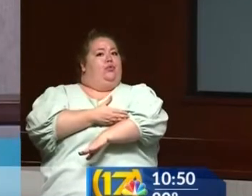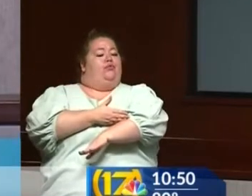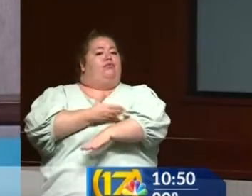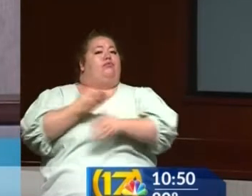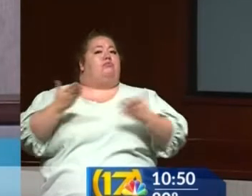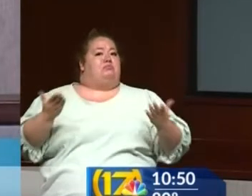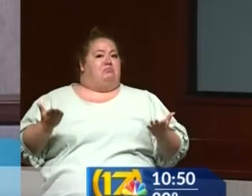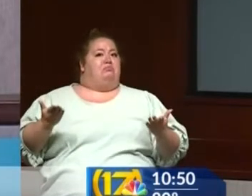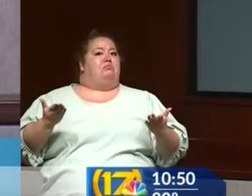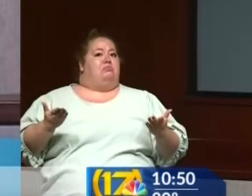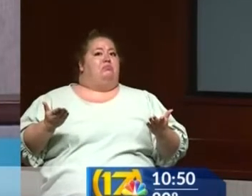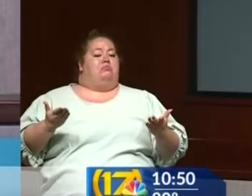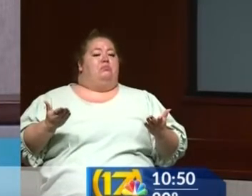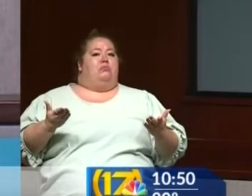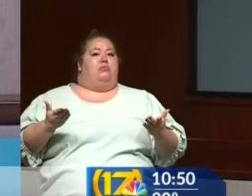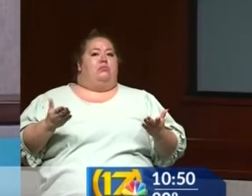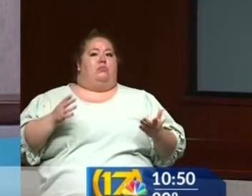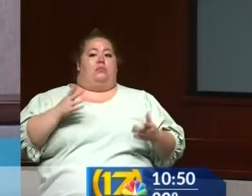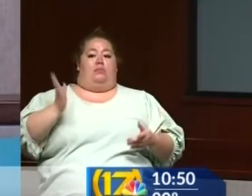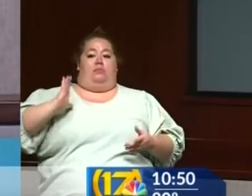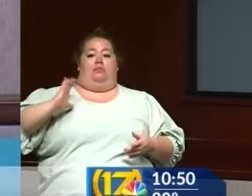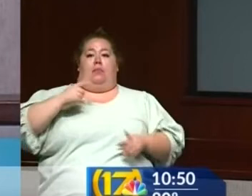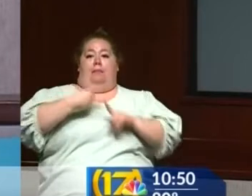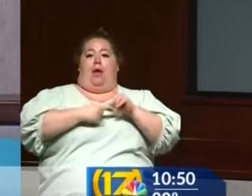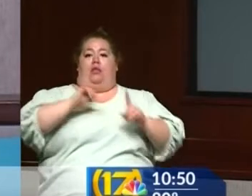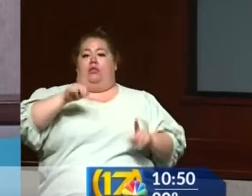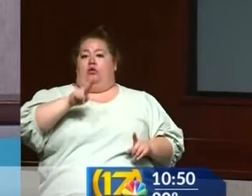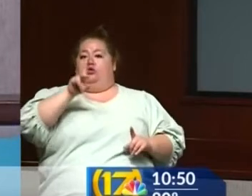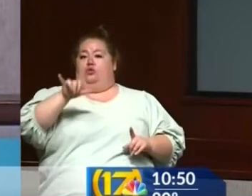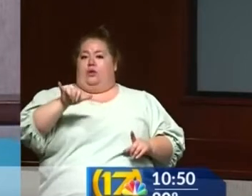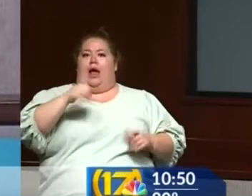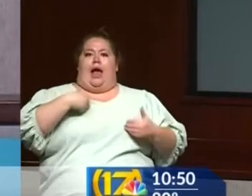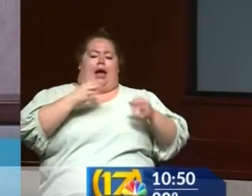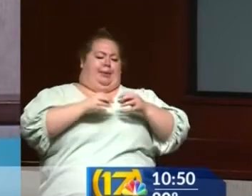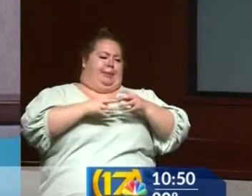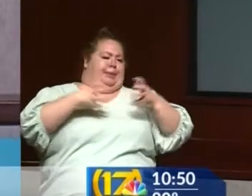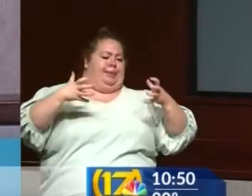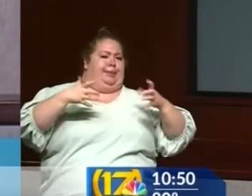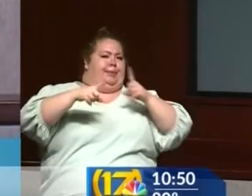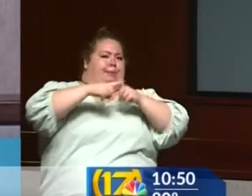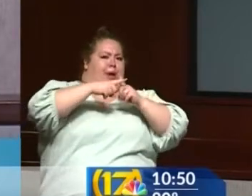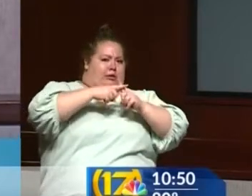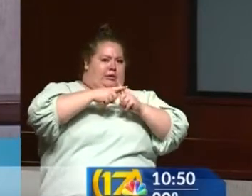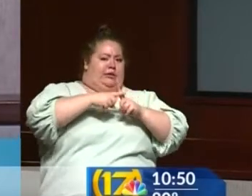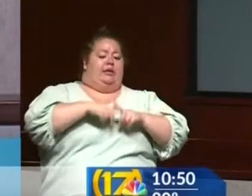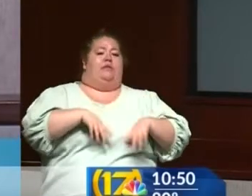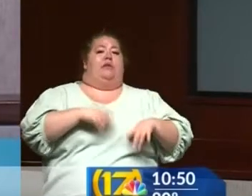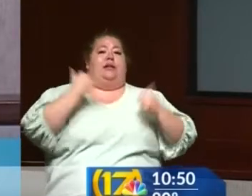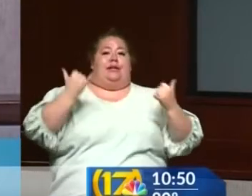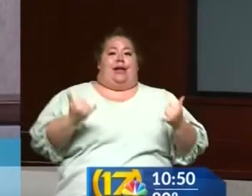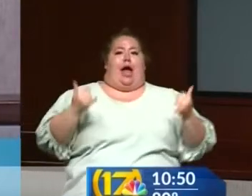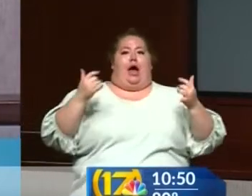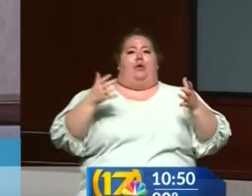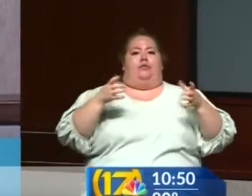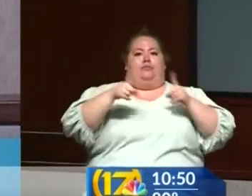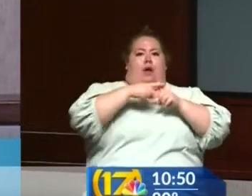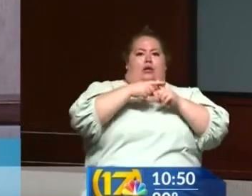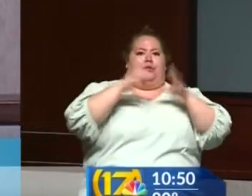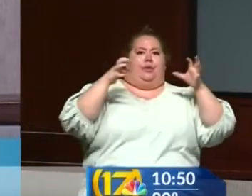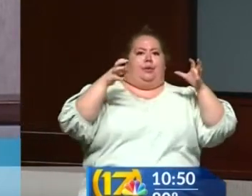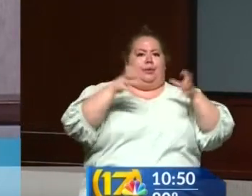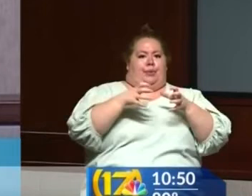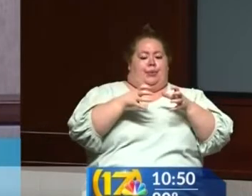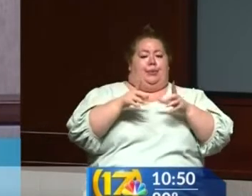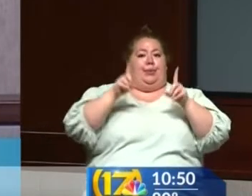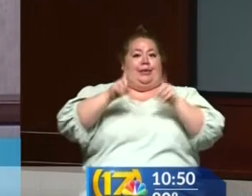that surge in cases in July, we're seeing wide availability in our community. We have always recommended that anybody